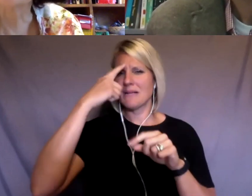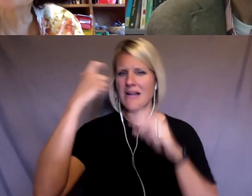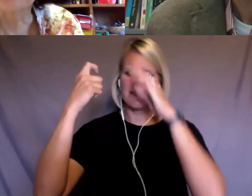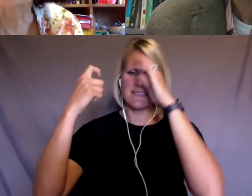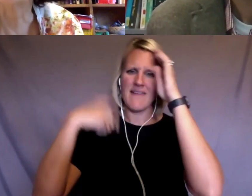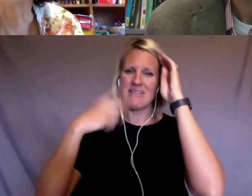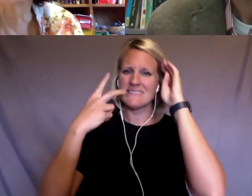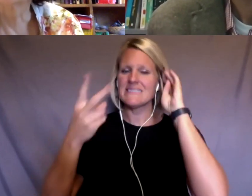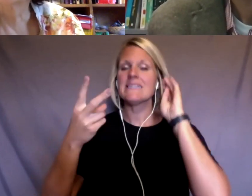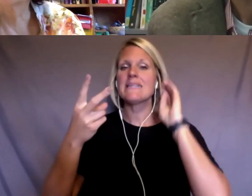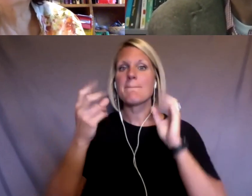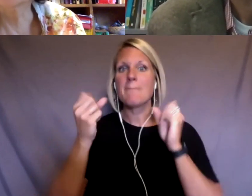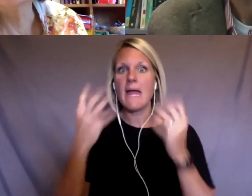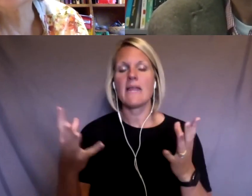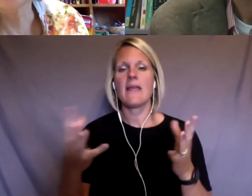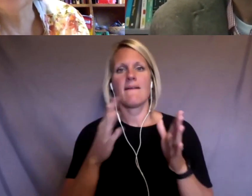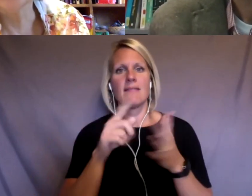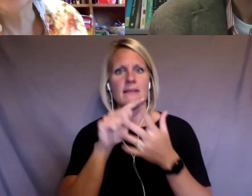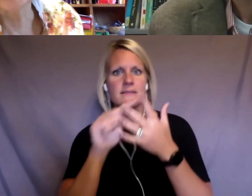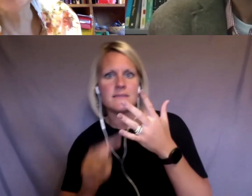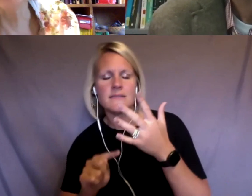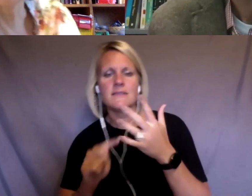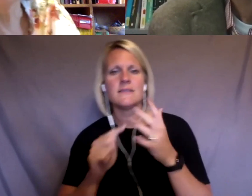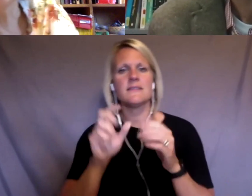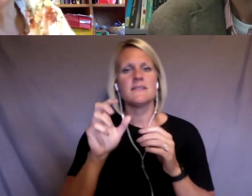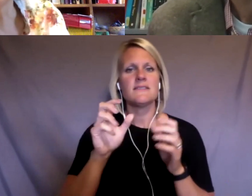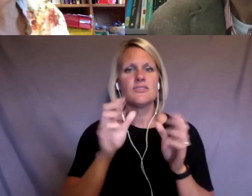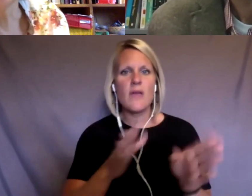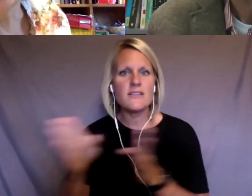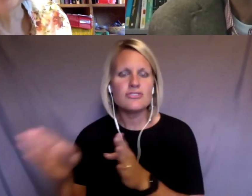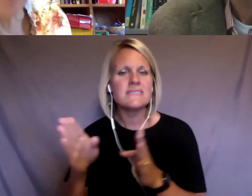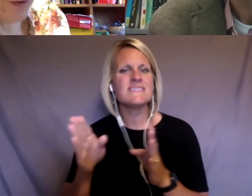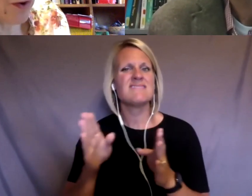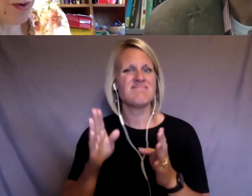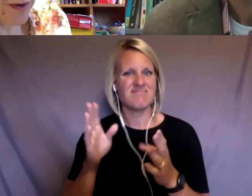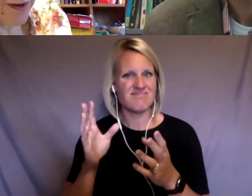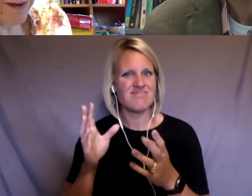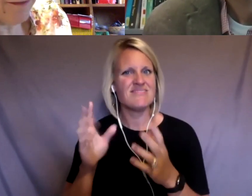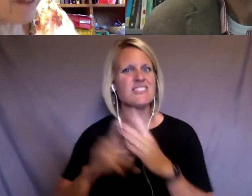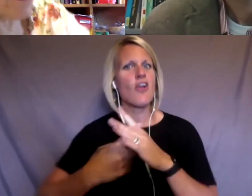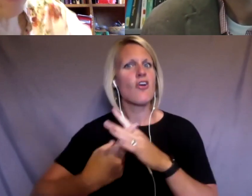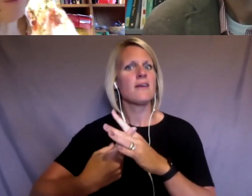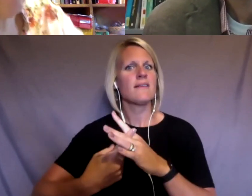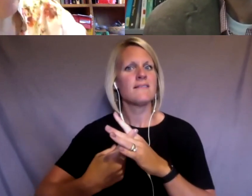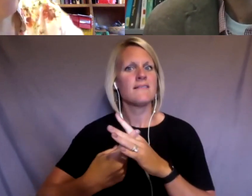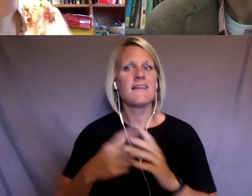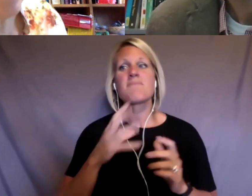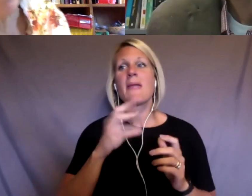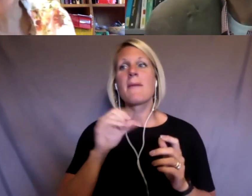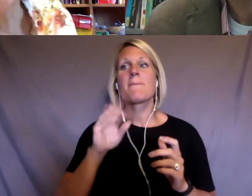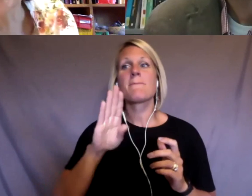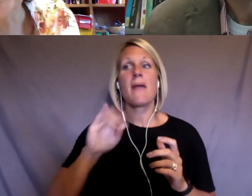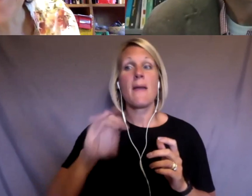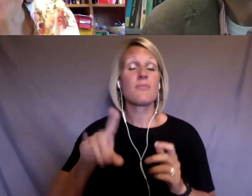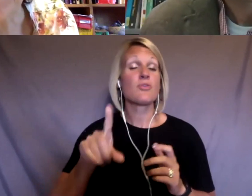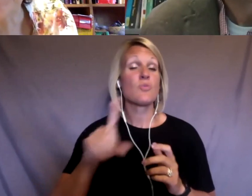these strategies. And I guess, as you, Bob, you are also very much